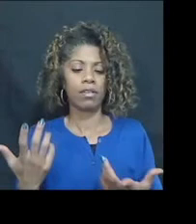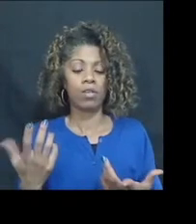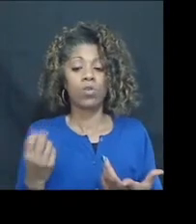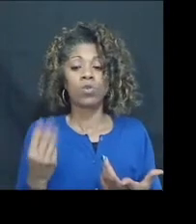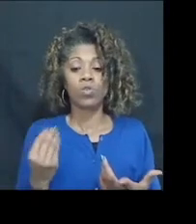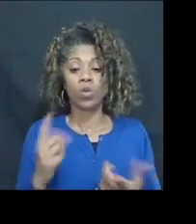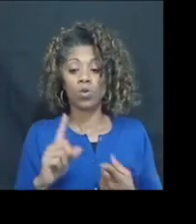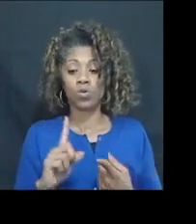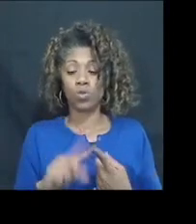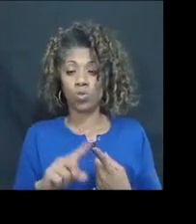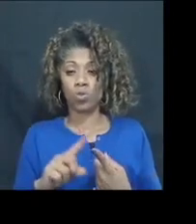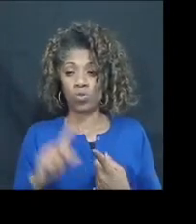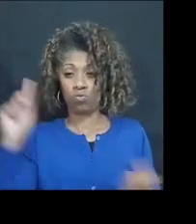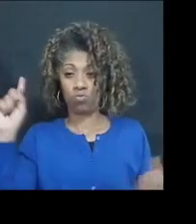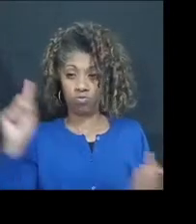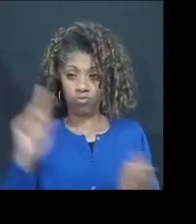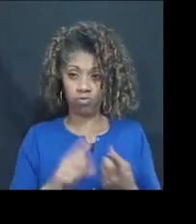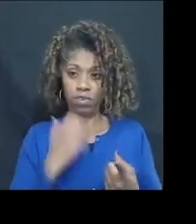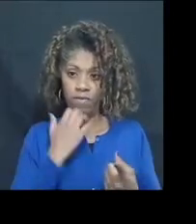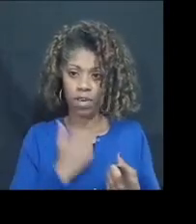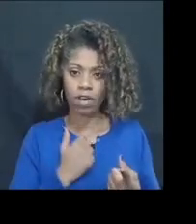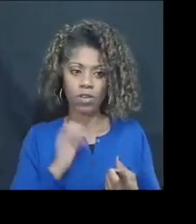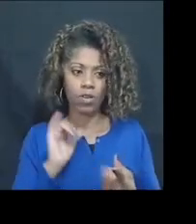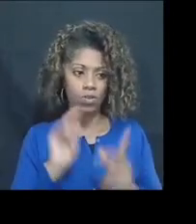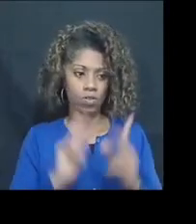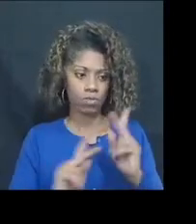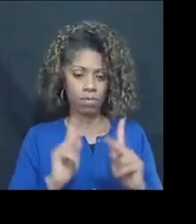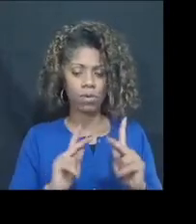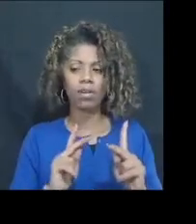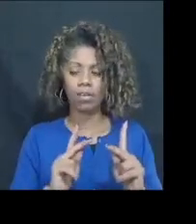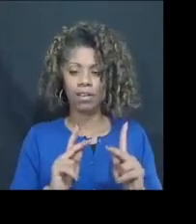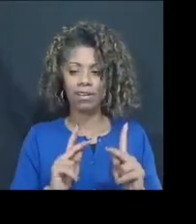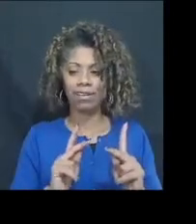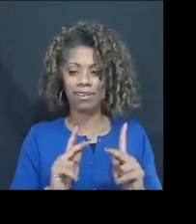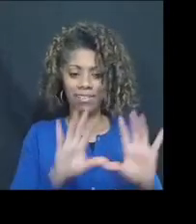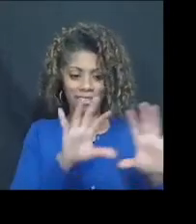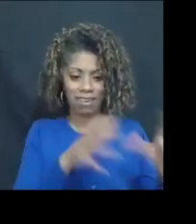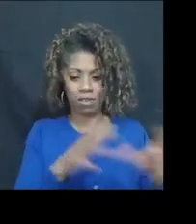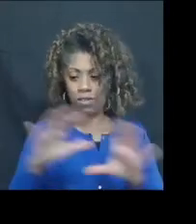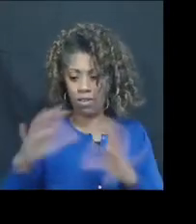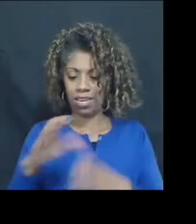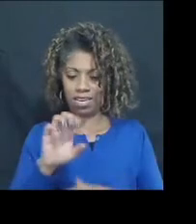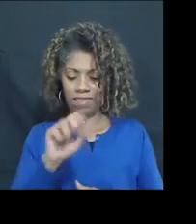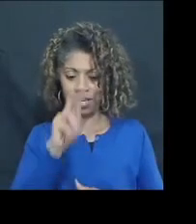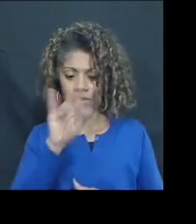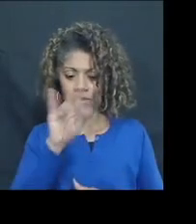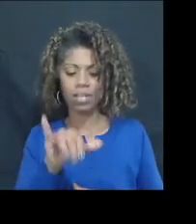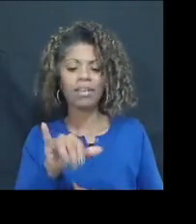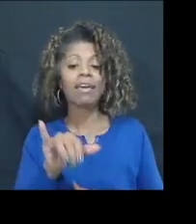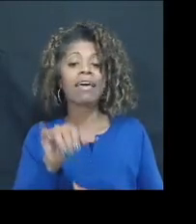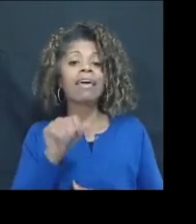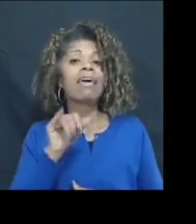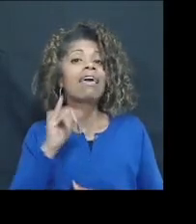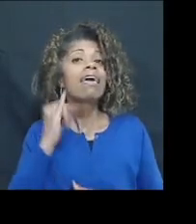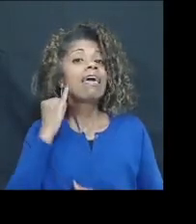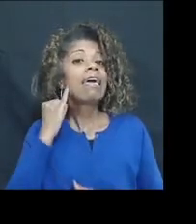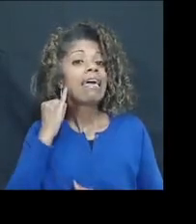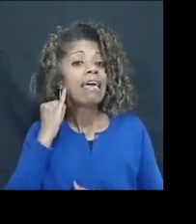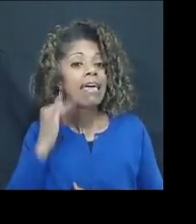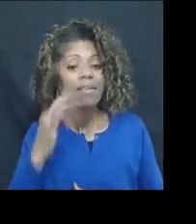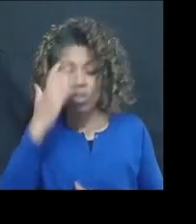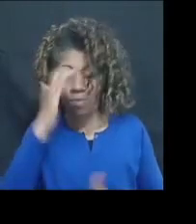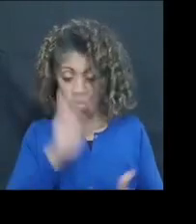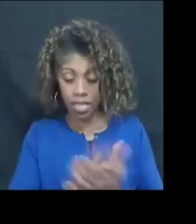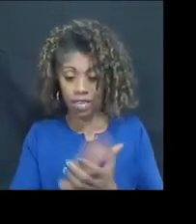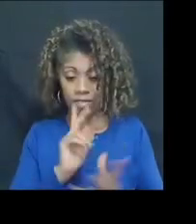from the jump categorically undermines the quest for equity. Categorically. If you want to believe that people should make greater investments in people,